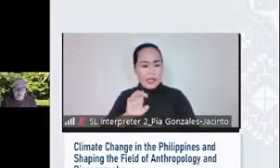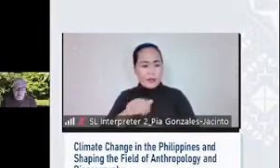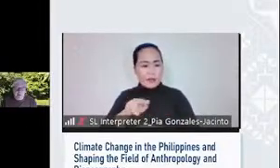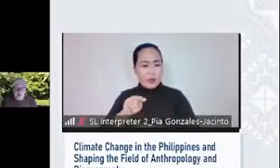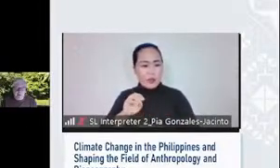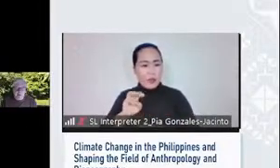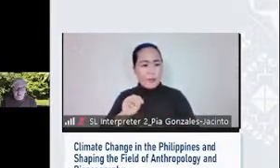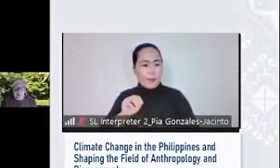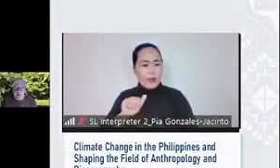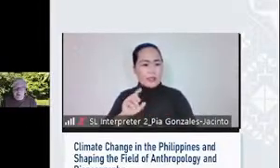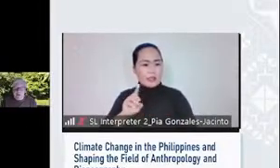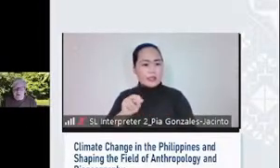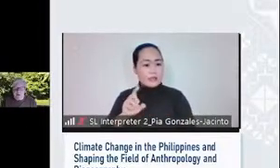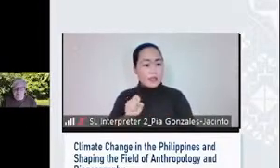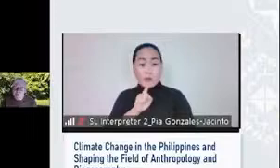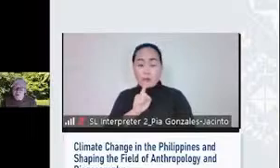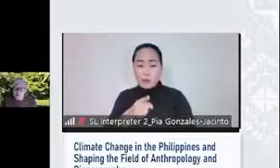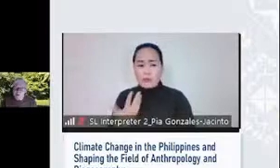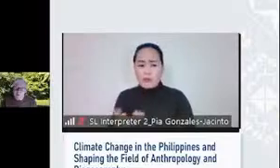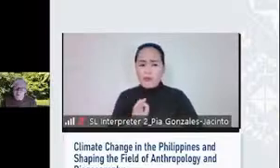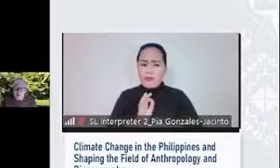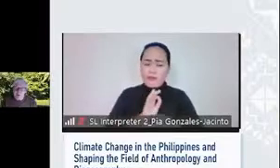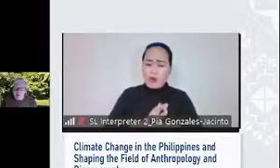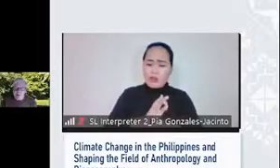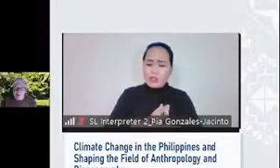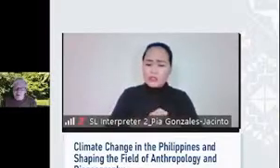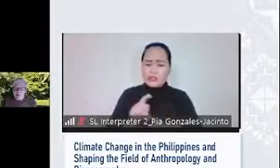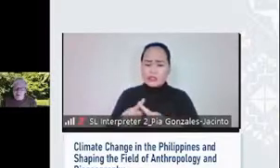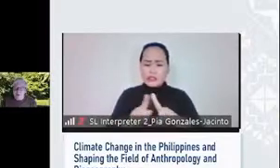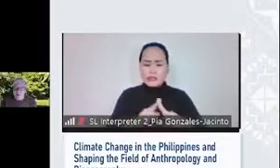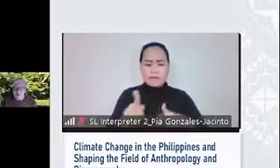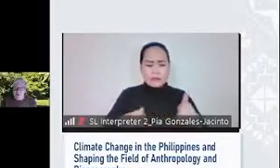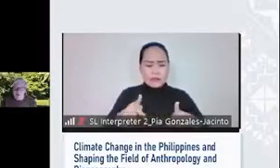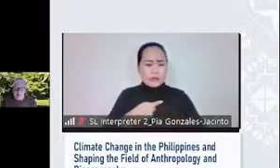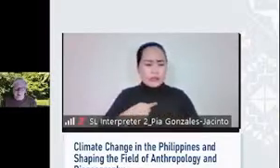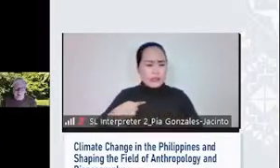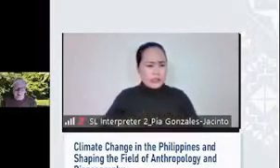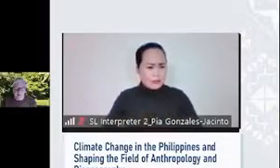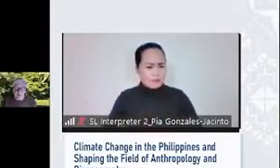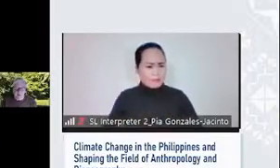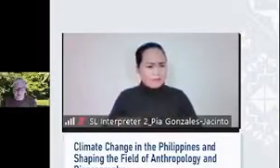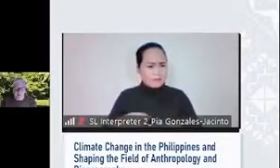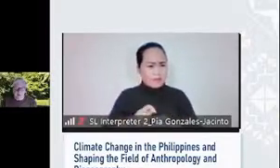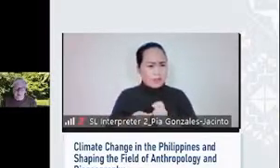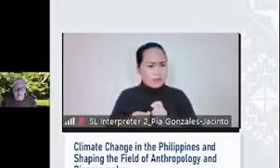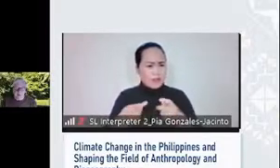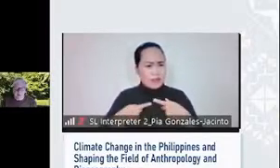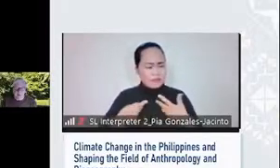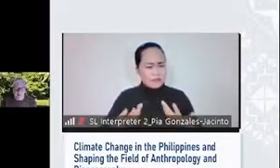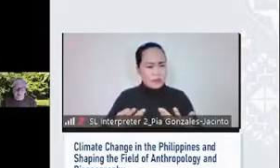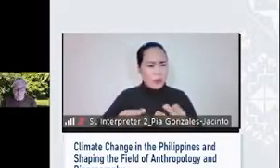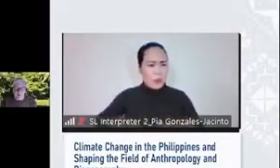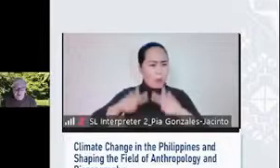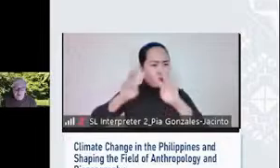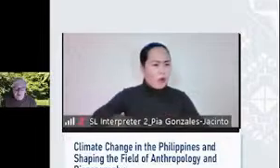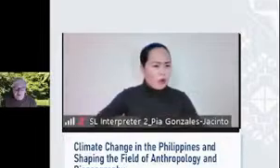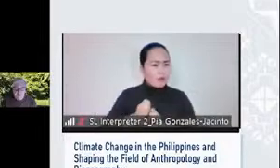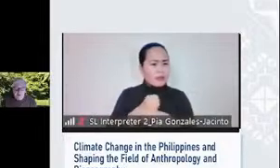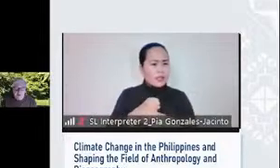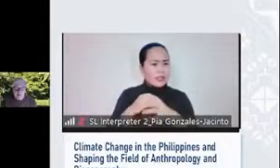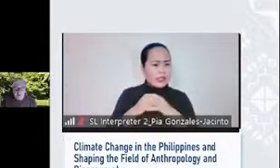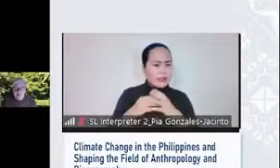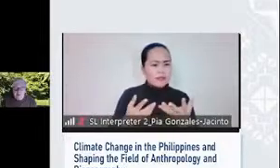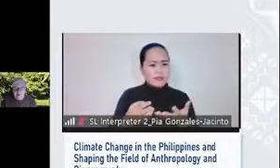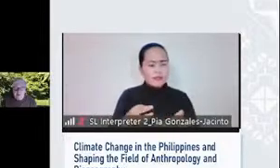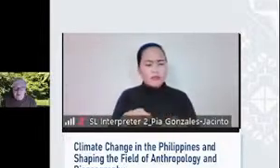forced out by emergent polities in China that formed archaic walled towns and had begun to cultivate wet paddy rice.